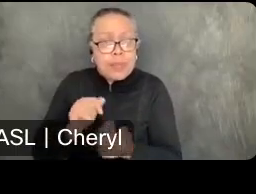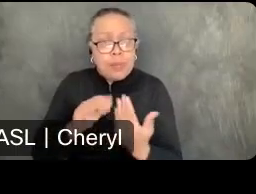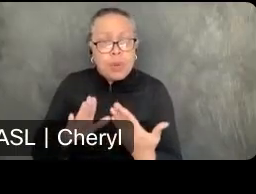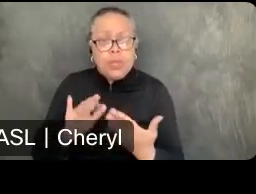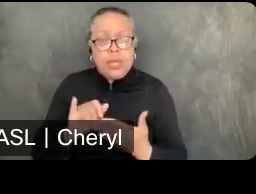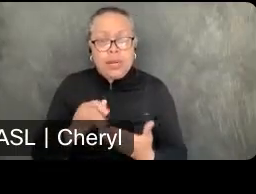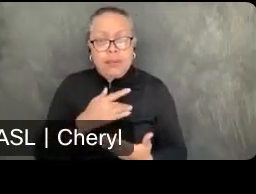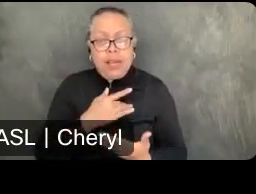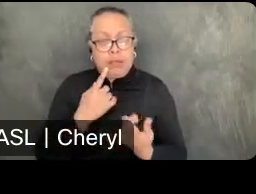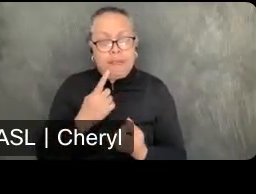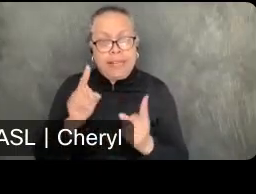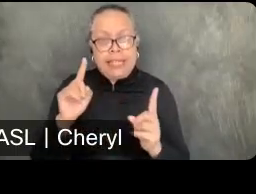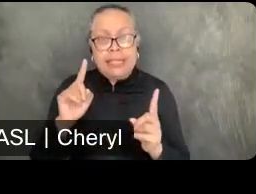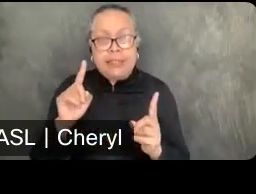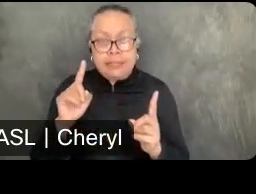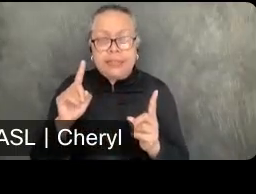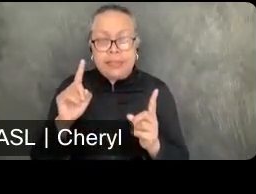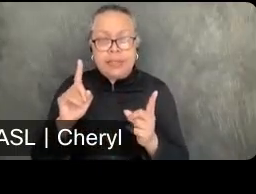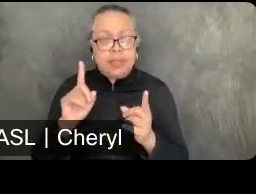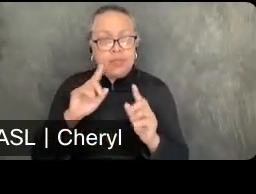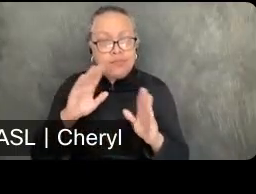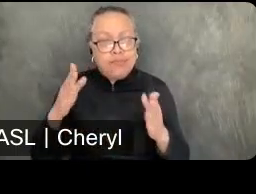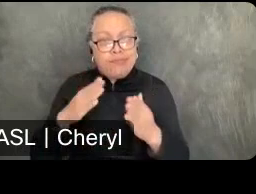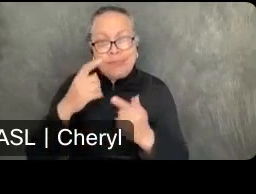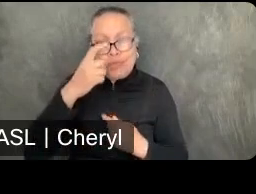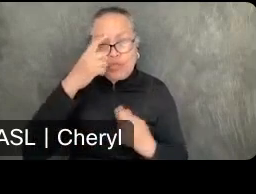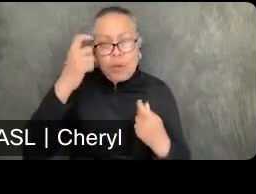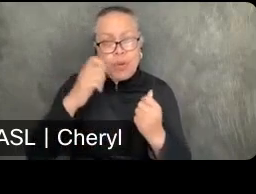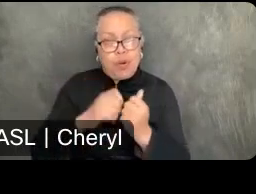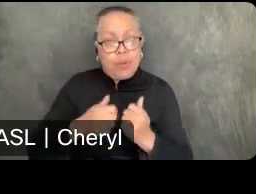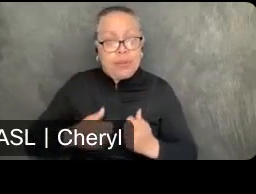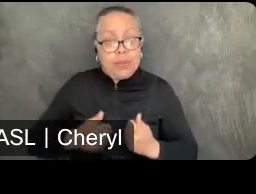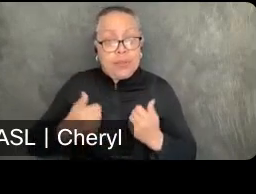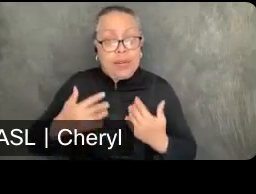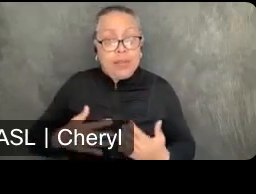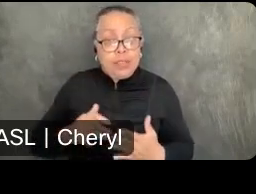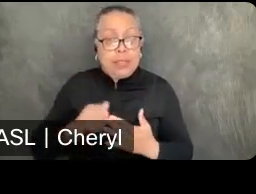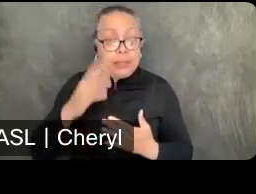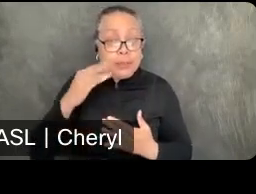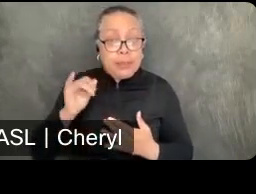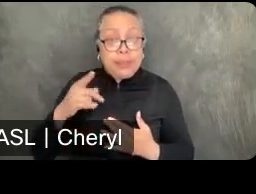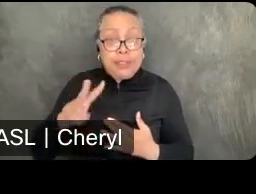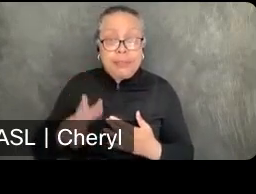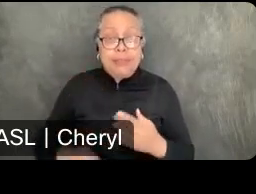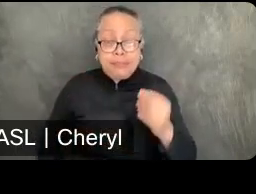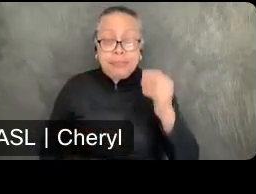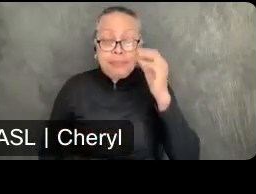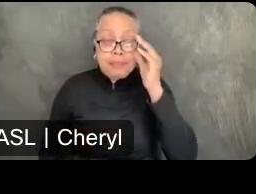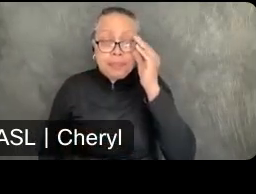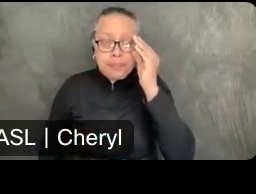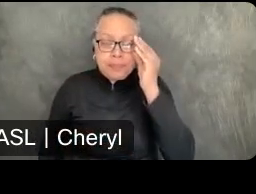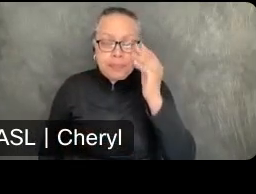be effective in addressing trauma with survivors of intimate partner violence. And